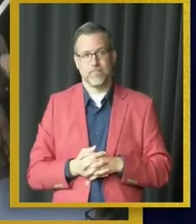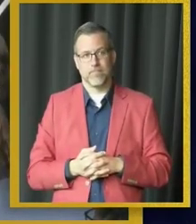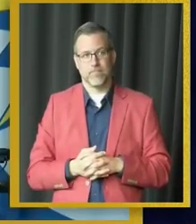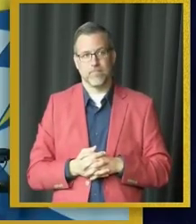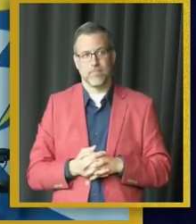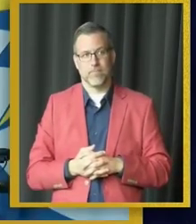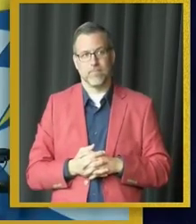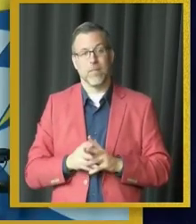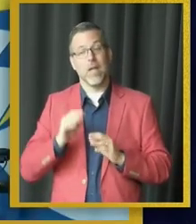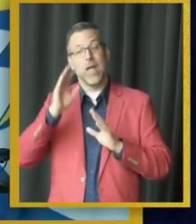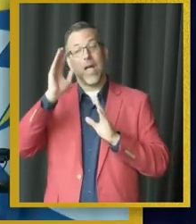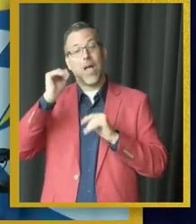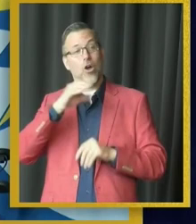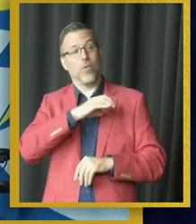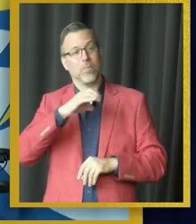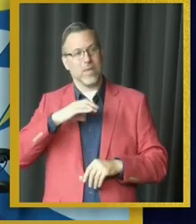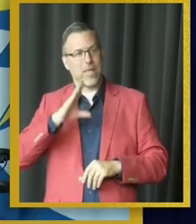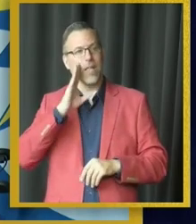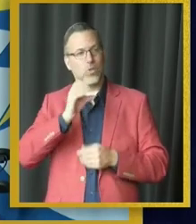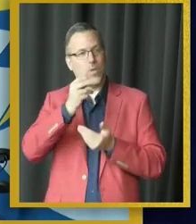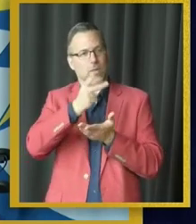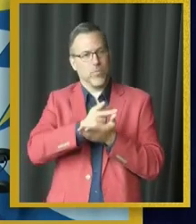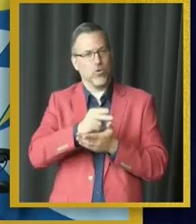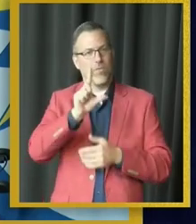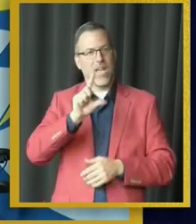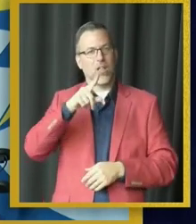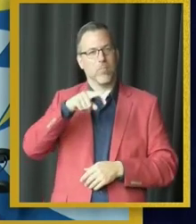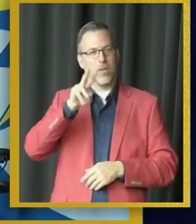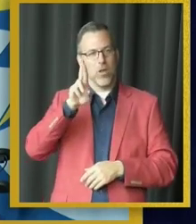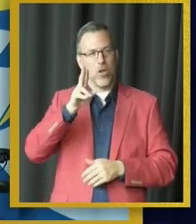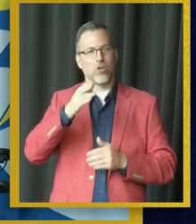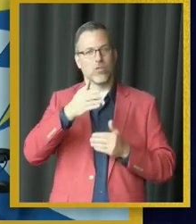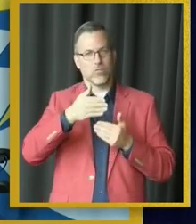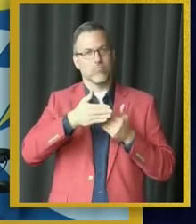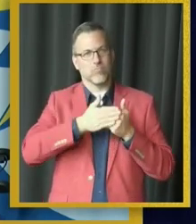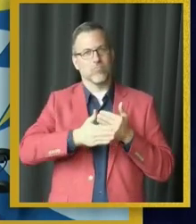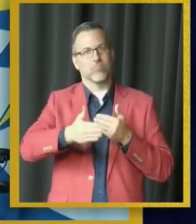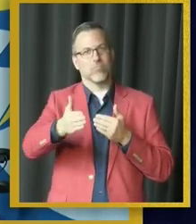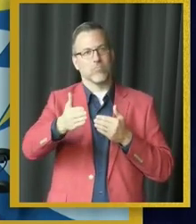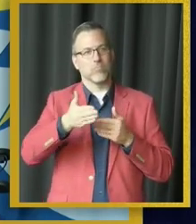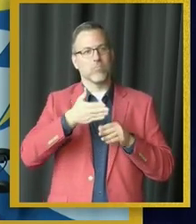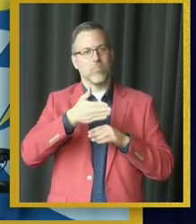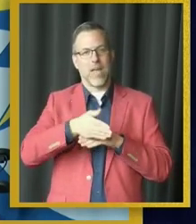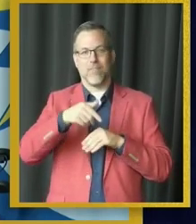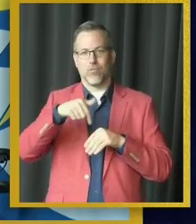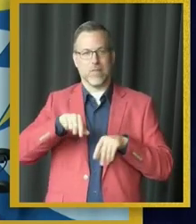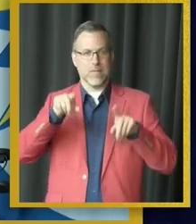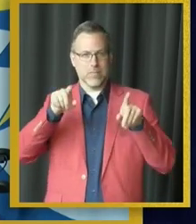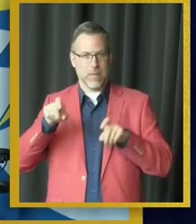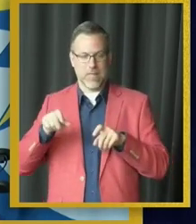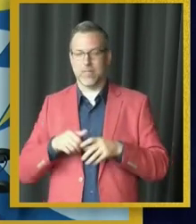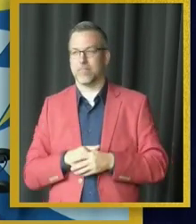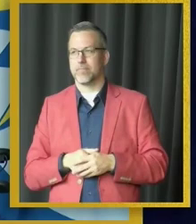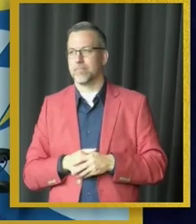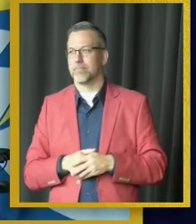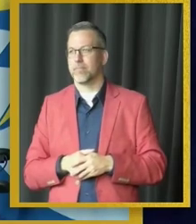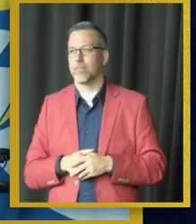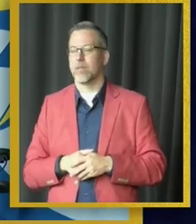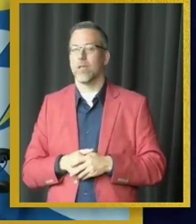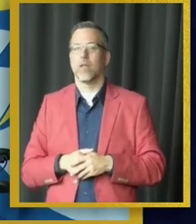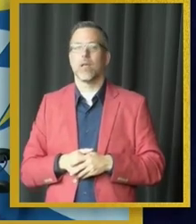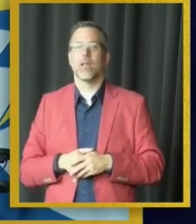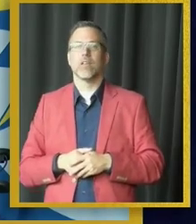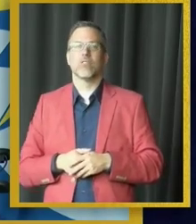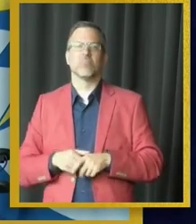I hope the council will approve the use of LPRs moving forward at the completion of this pilot. Now, as the day